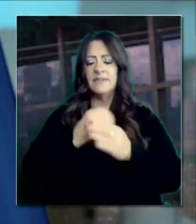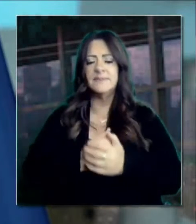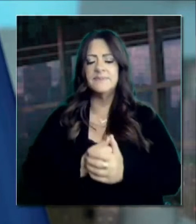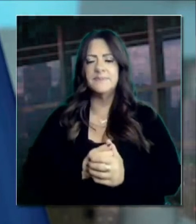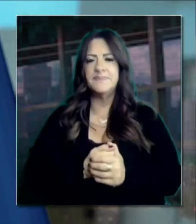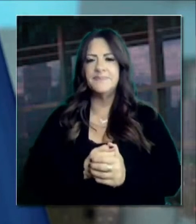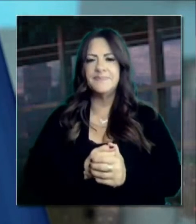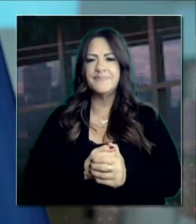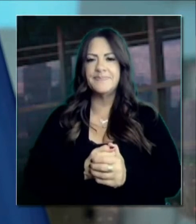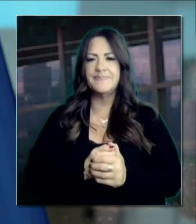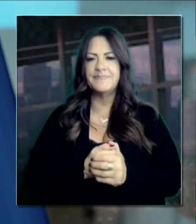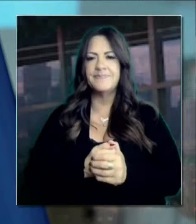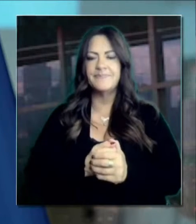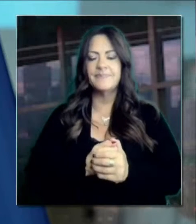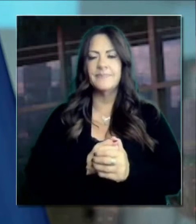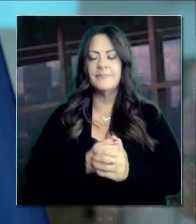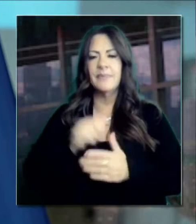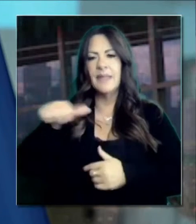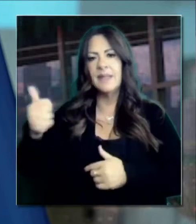Alex Michelson, Fox 11.